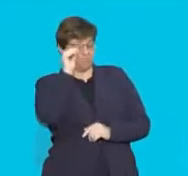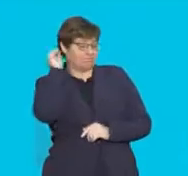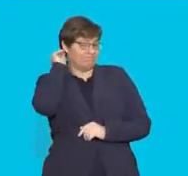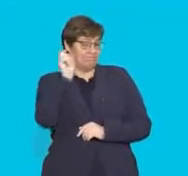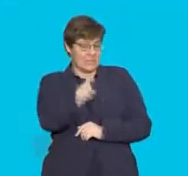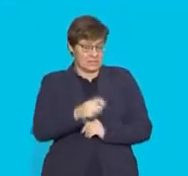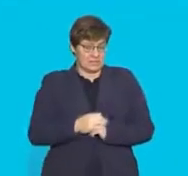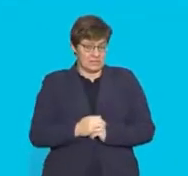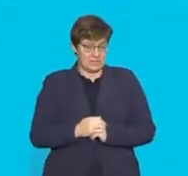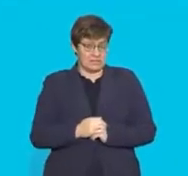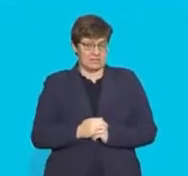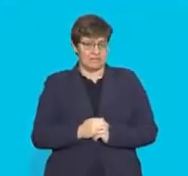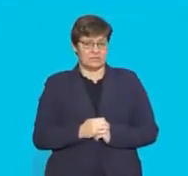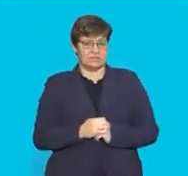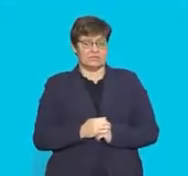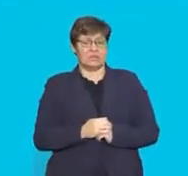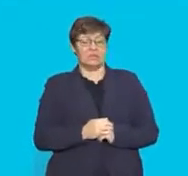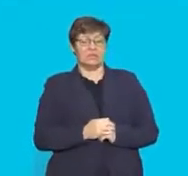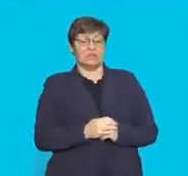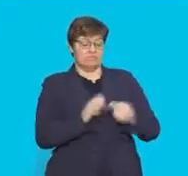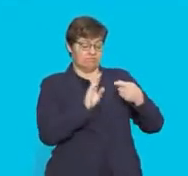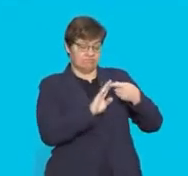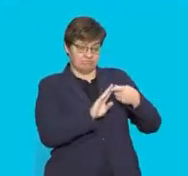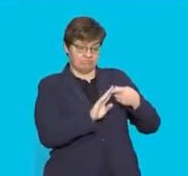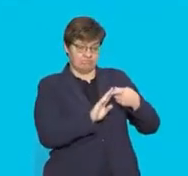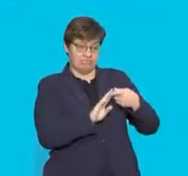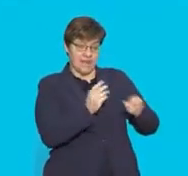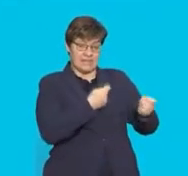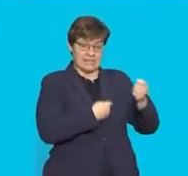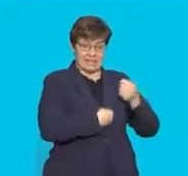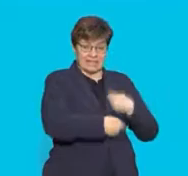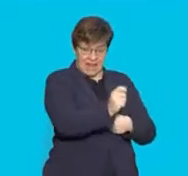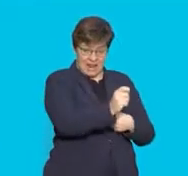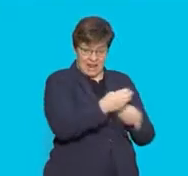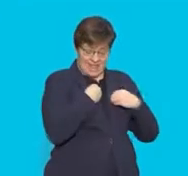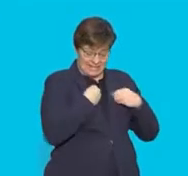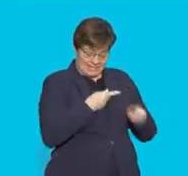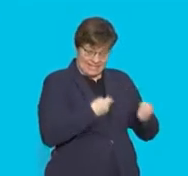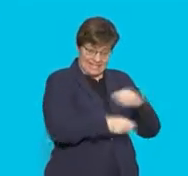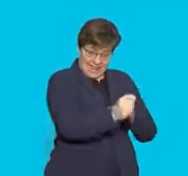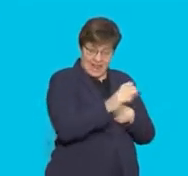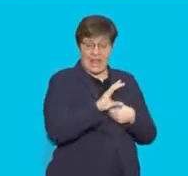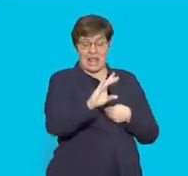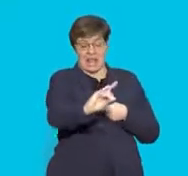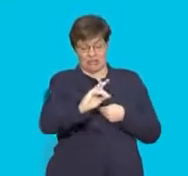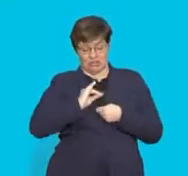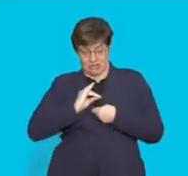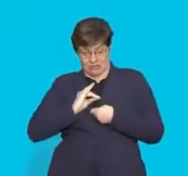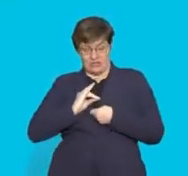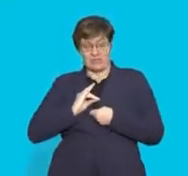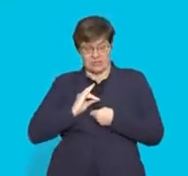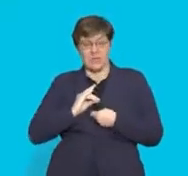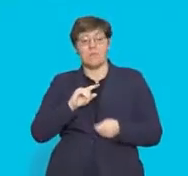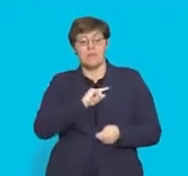that we can, one, sell the asset for cash. Immediately you know you're dealing with